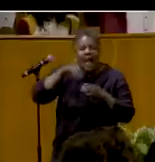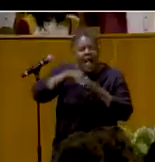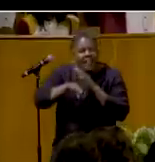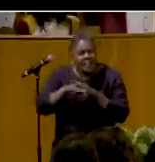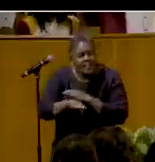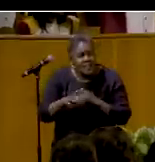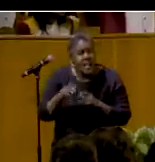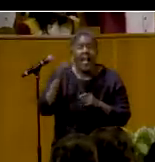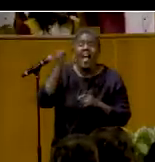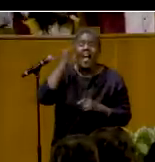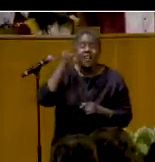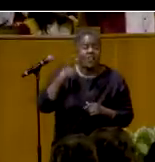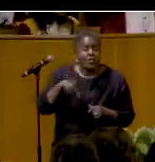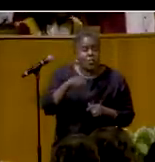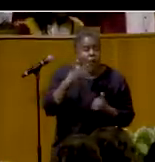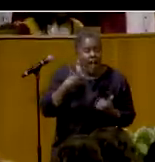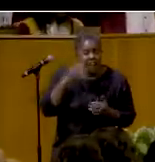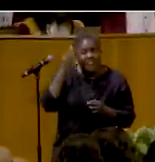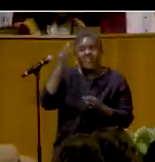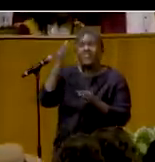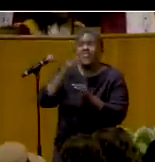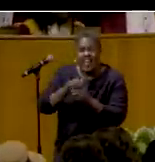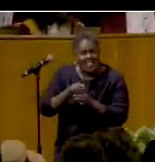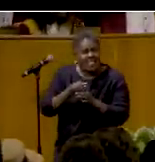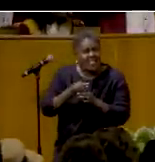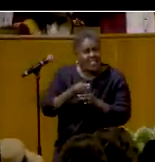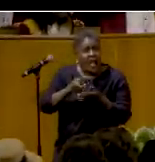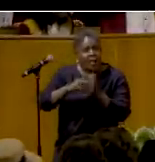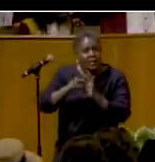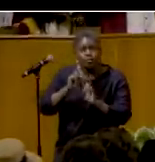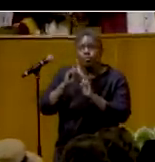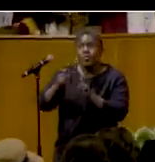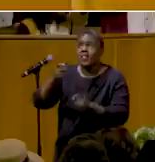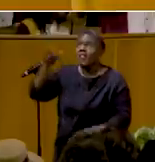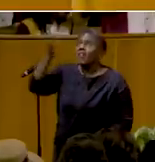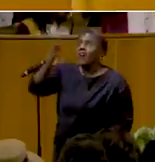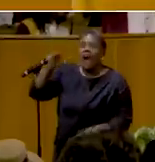But if you have faith,